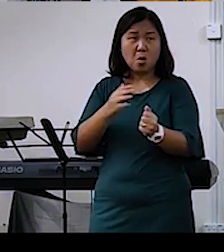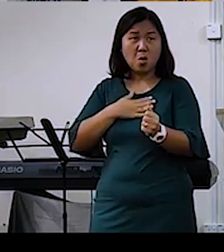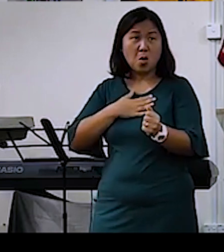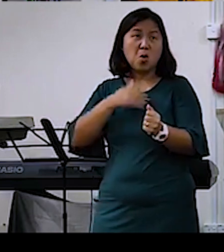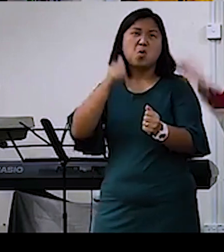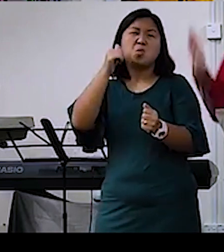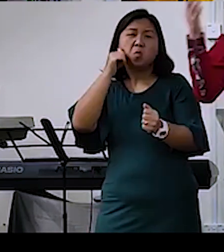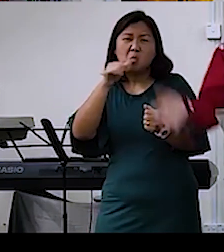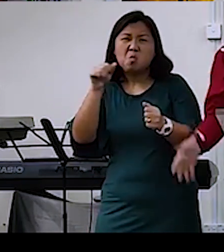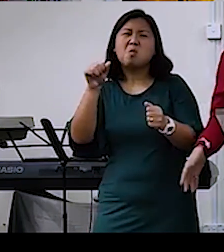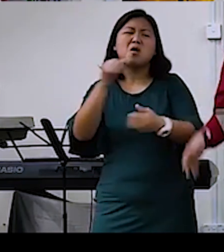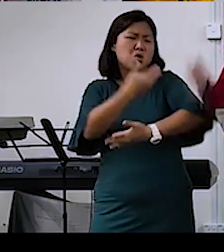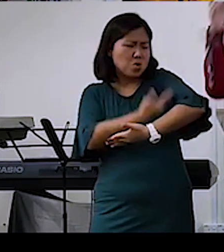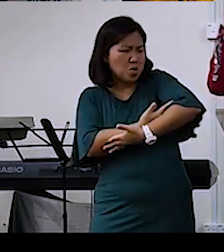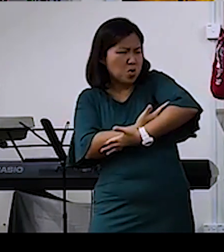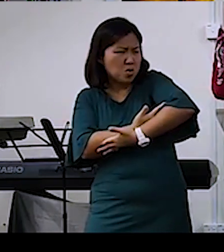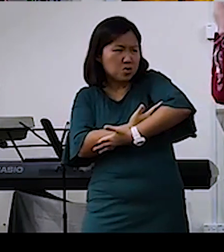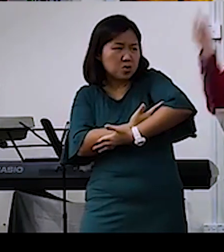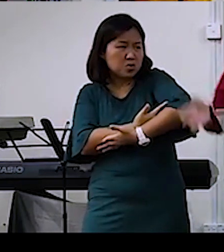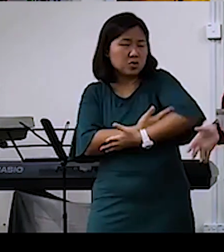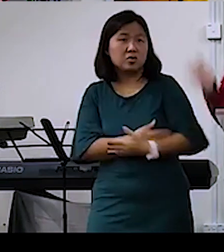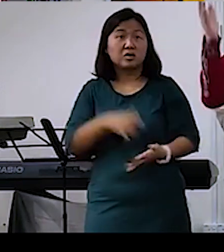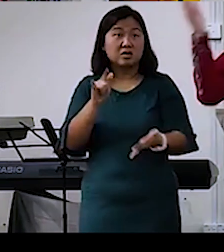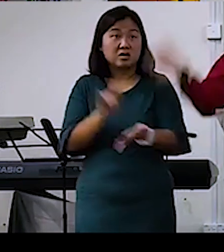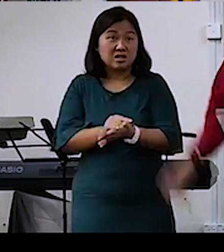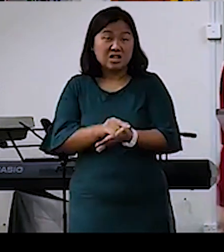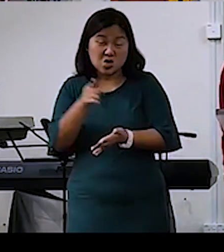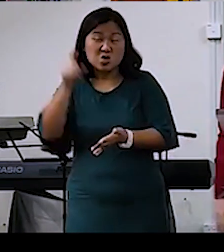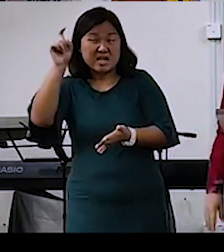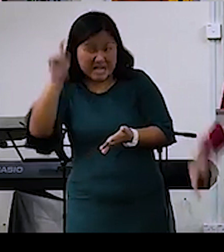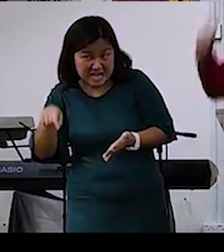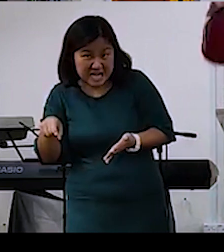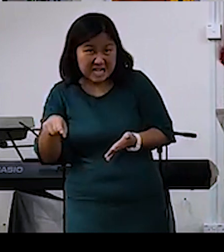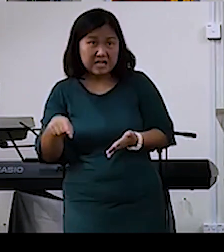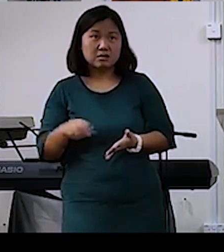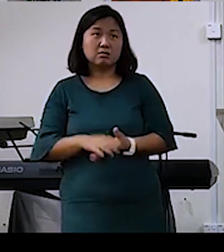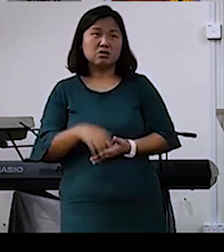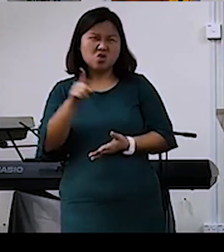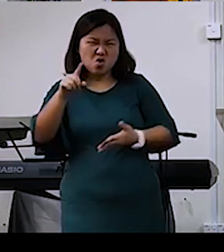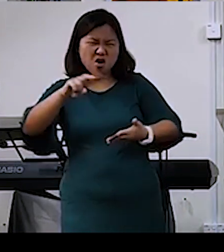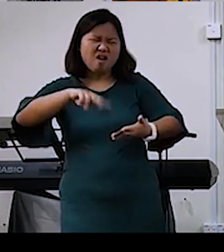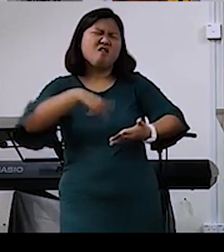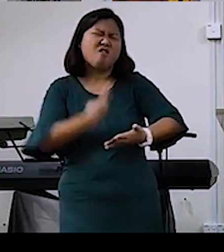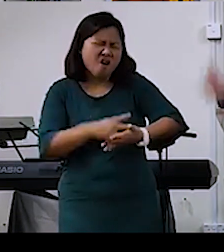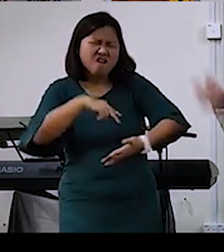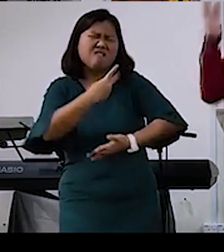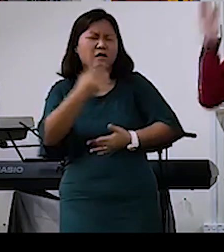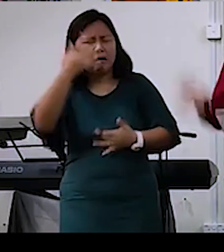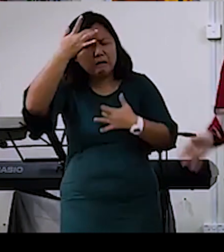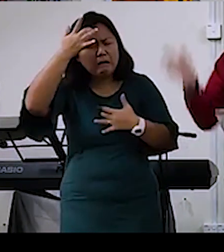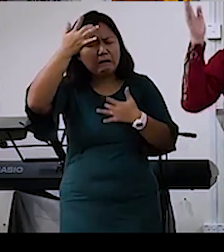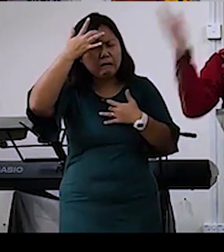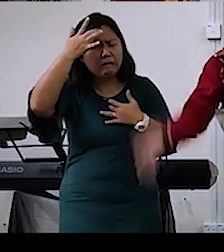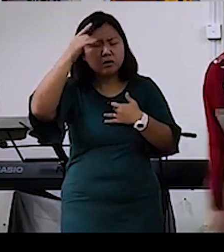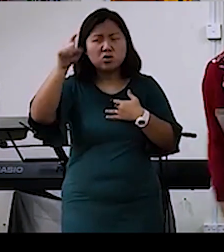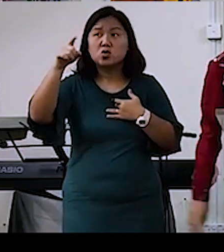no reason you fight with your daughter. Maybe there's a renouncing that you have not done. You're always falling sick. Maybe you need to renounce